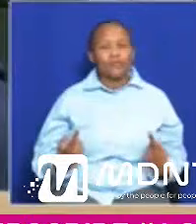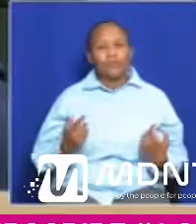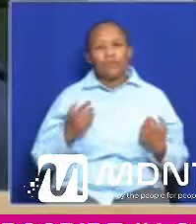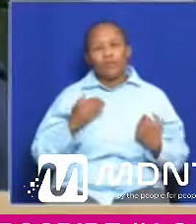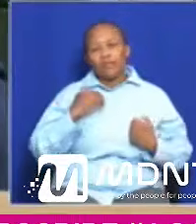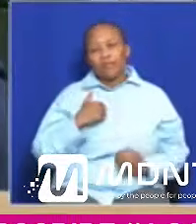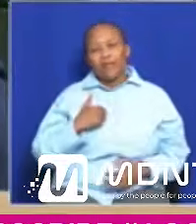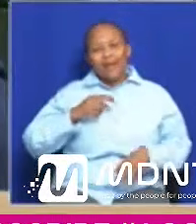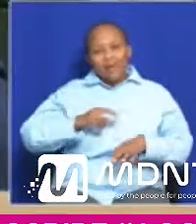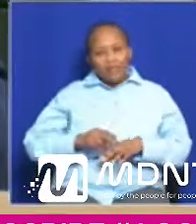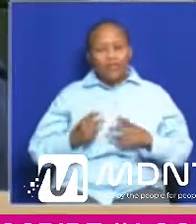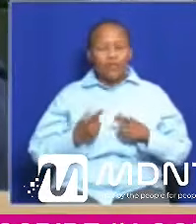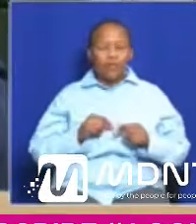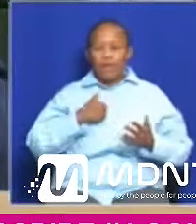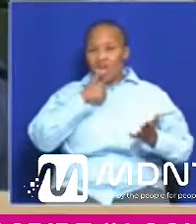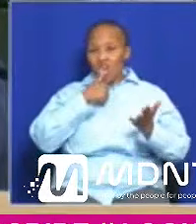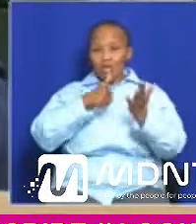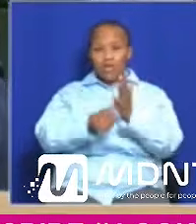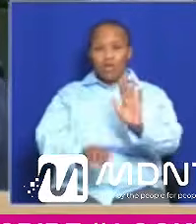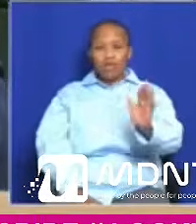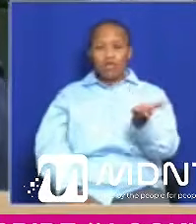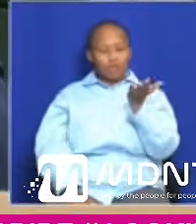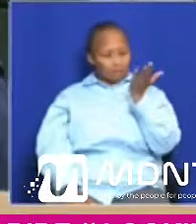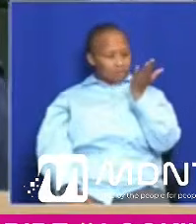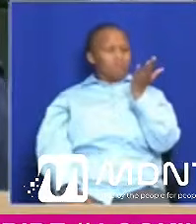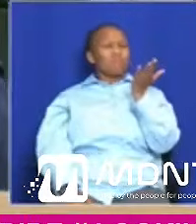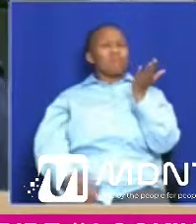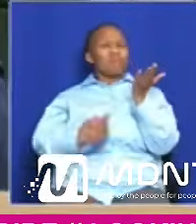letter. I cannot claim to